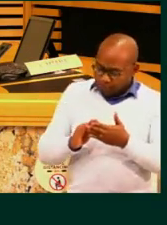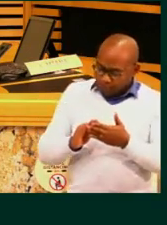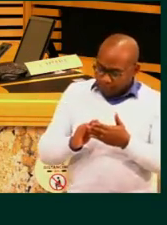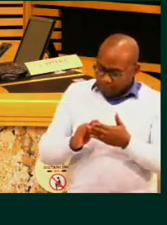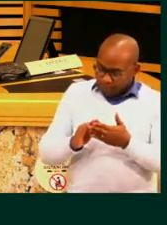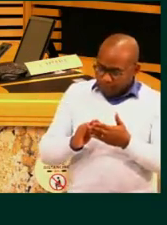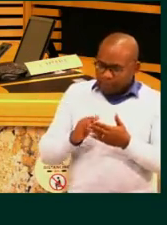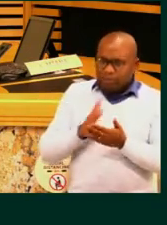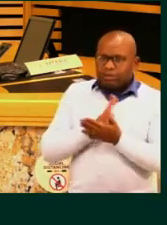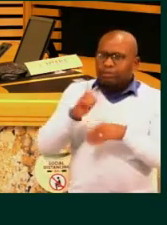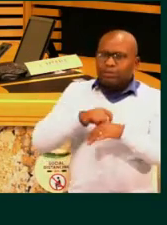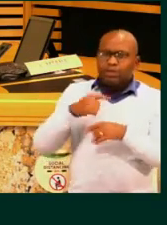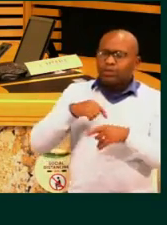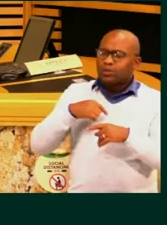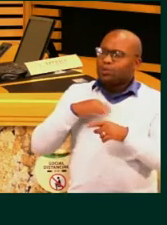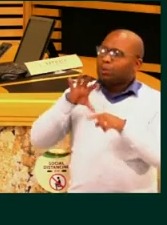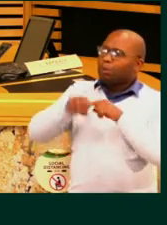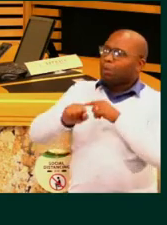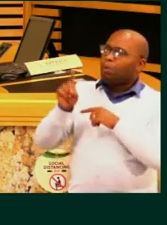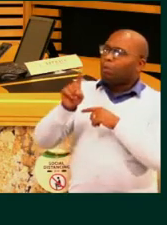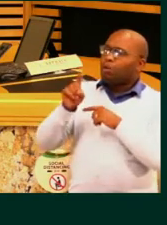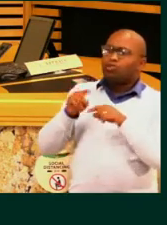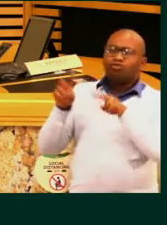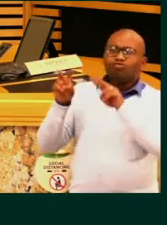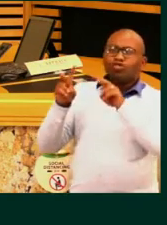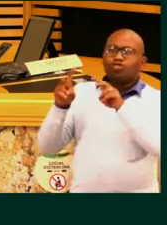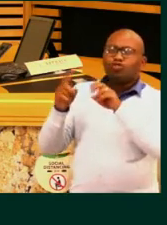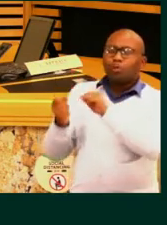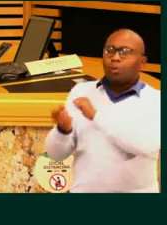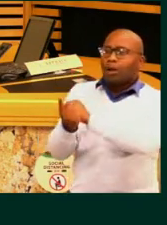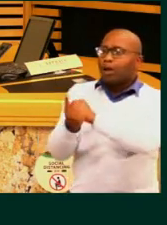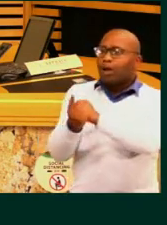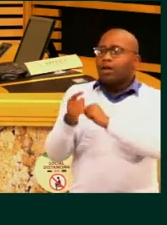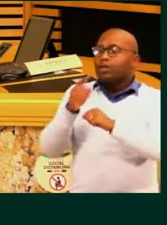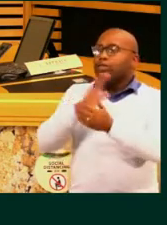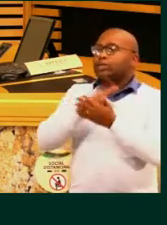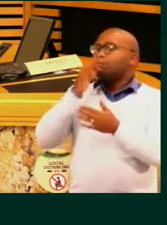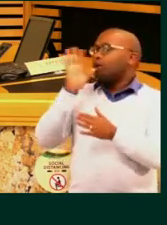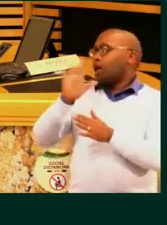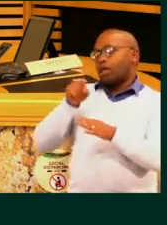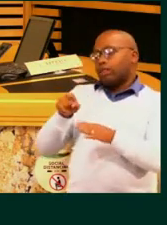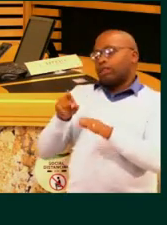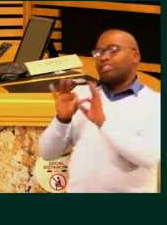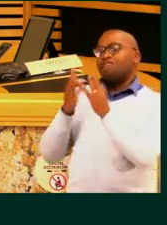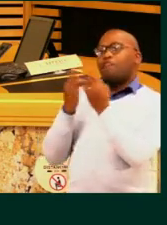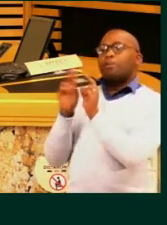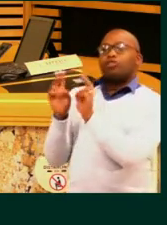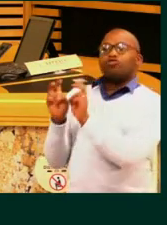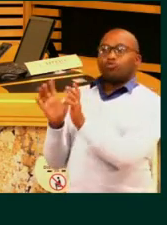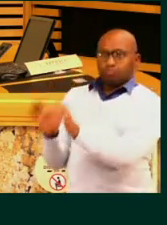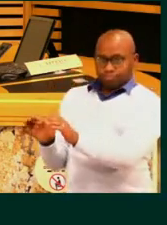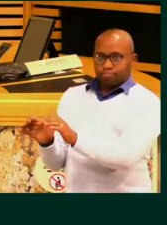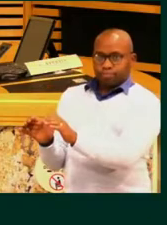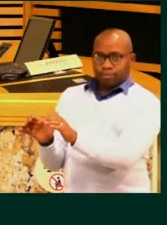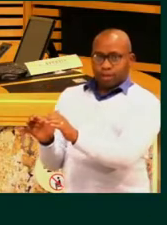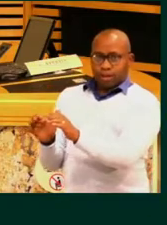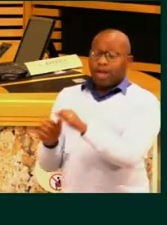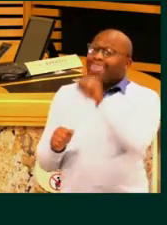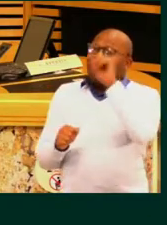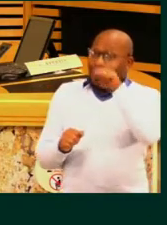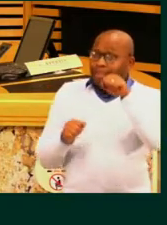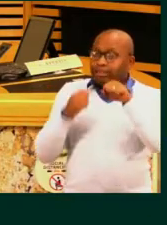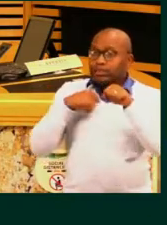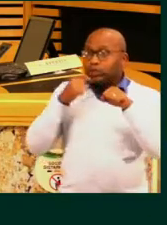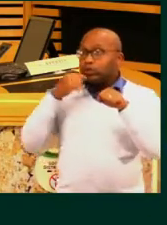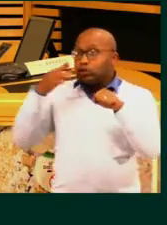being raised and people will say it's a family issue it's not a gbv it could be a family issue but the